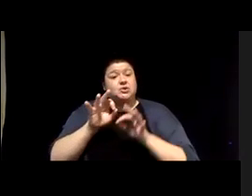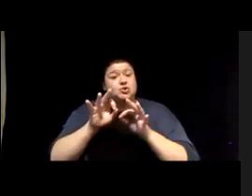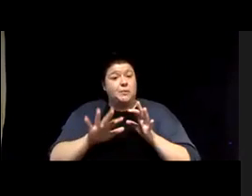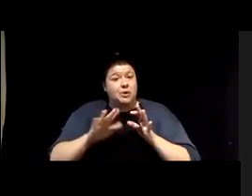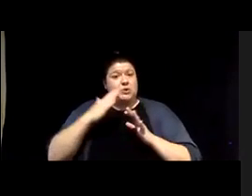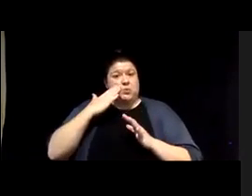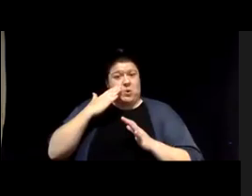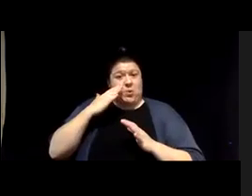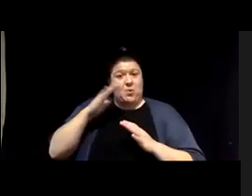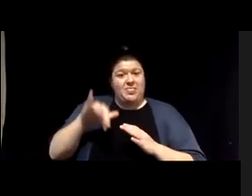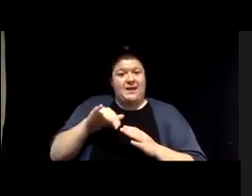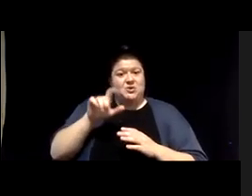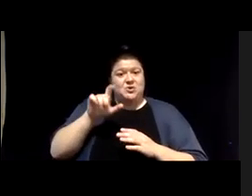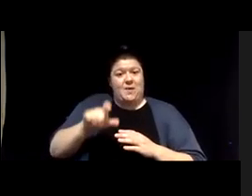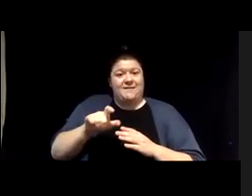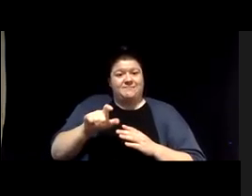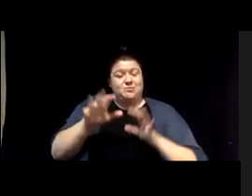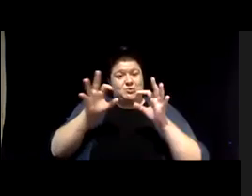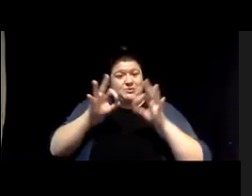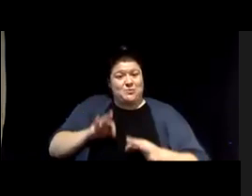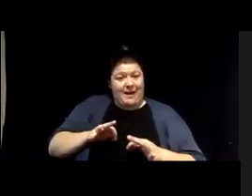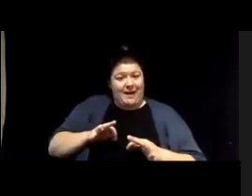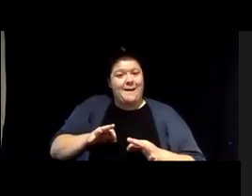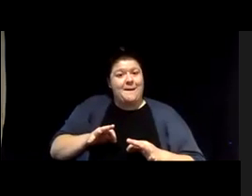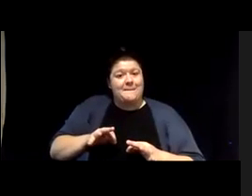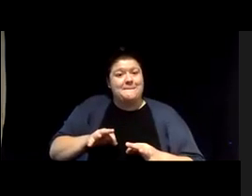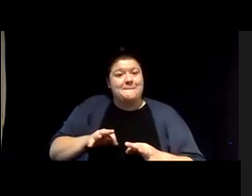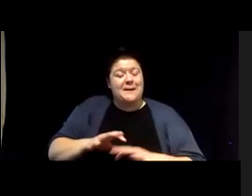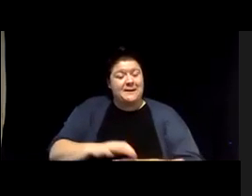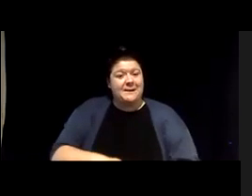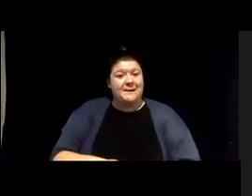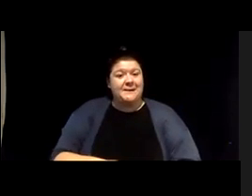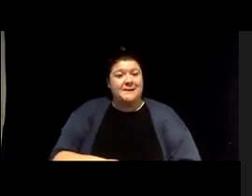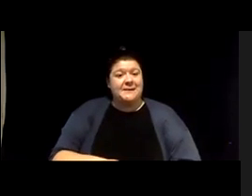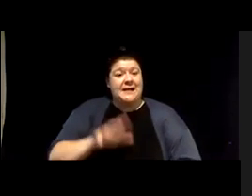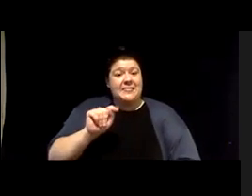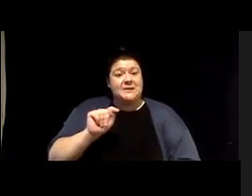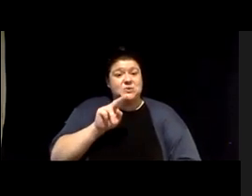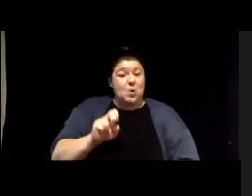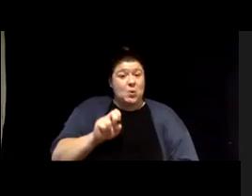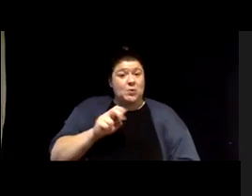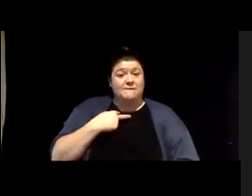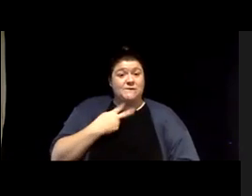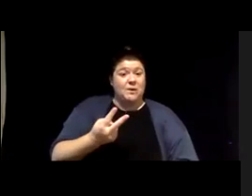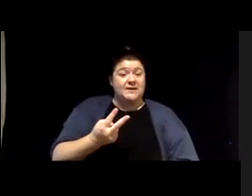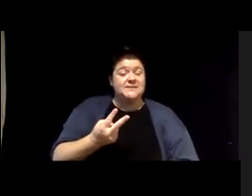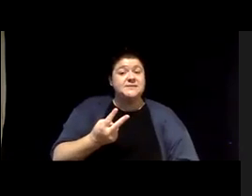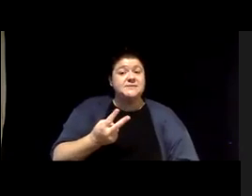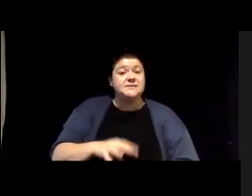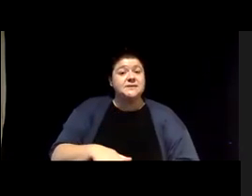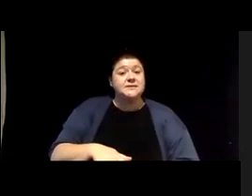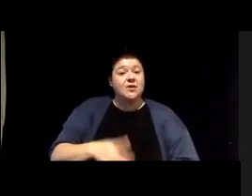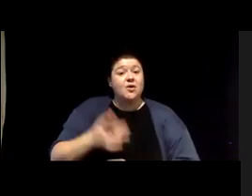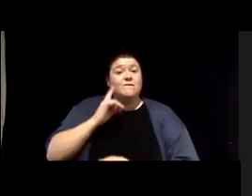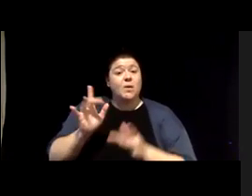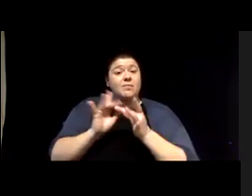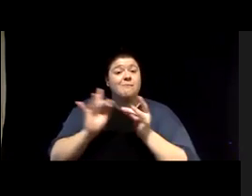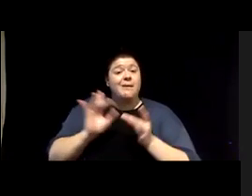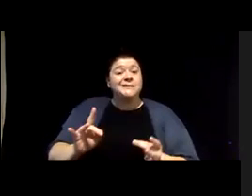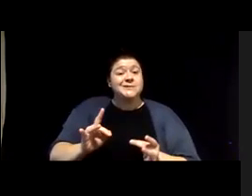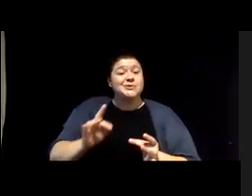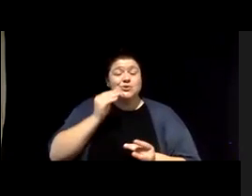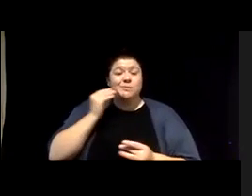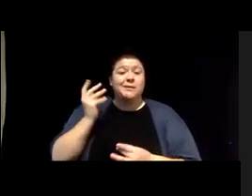know that you have to describe the tone of the voice in order to get the message across as